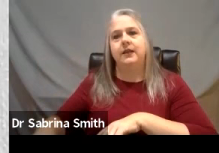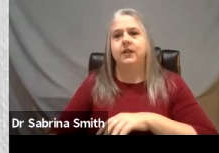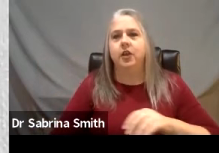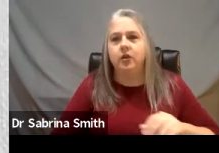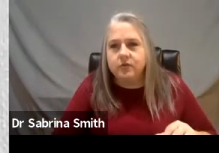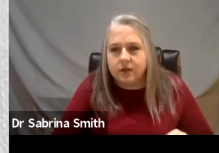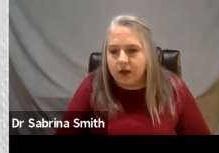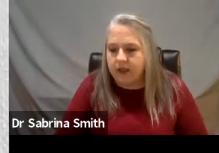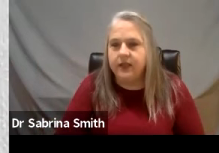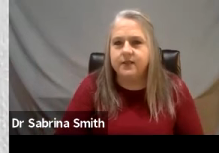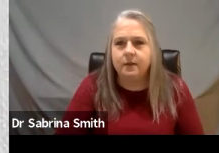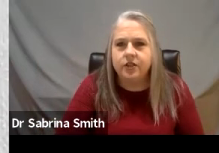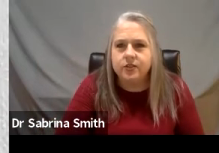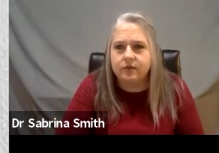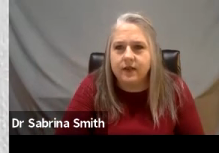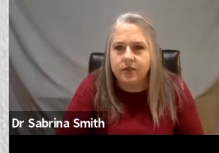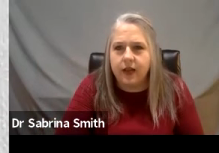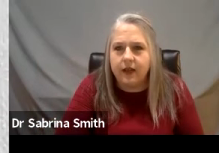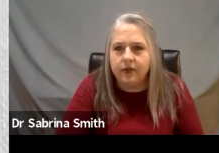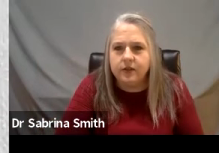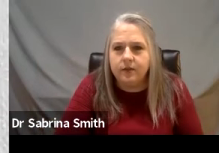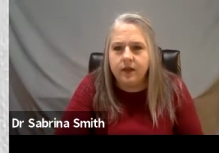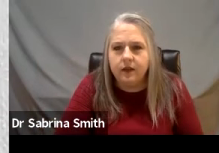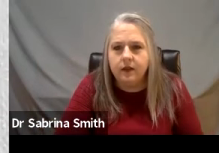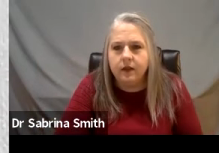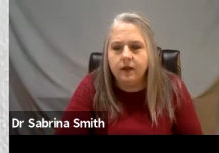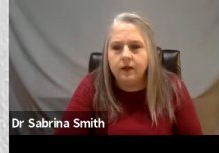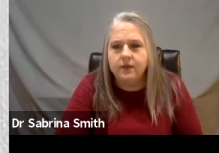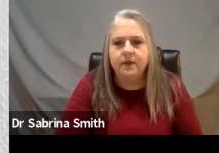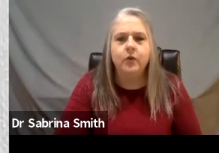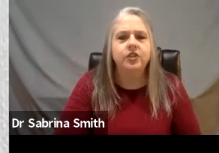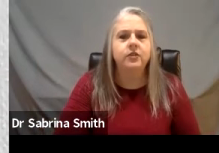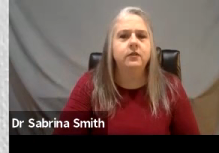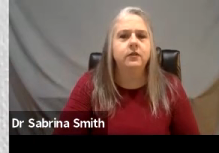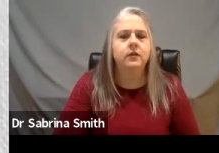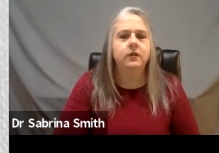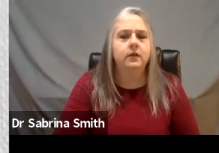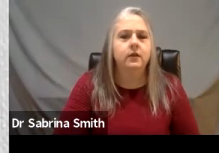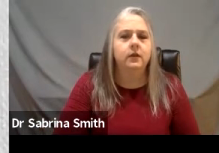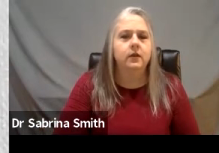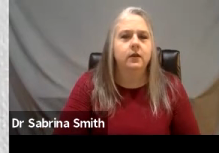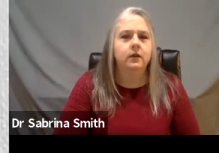information as it goes? Okay, I think somebody just raised their hand or something. Does somebody have a question?